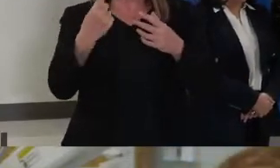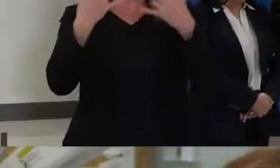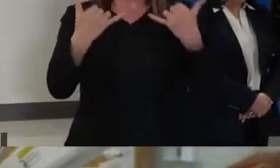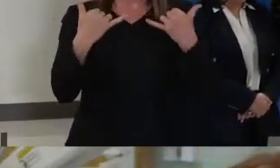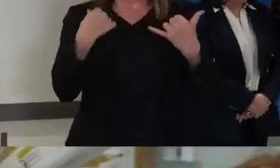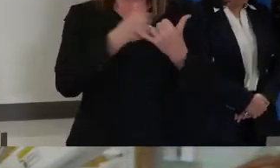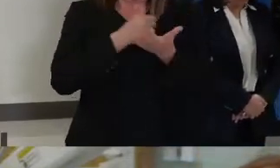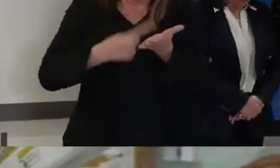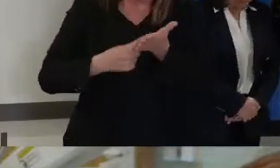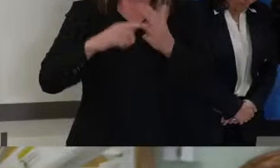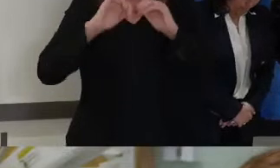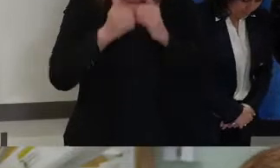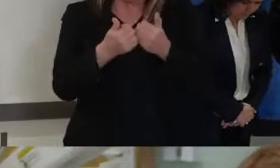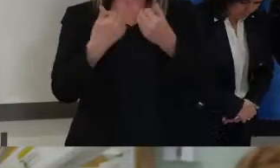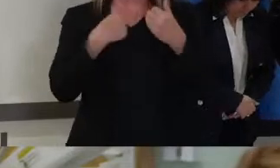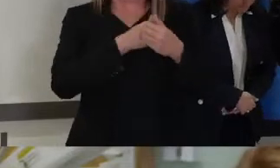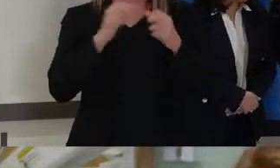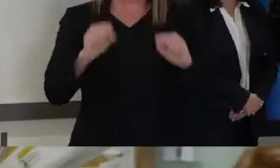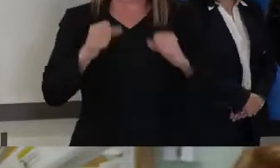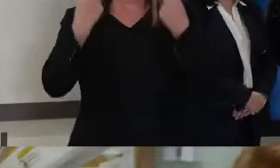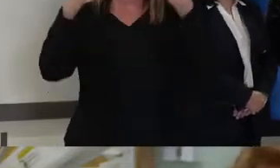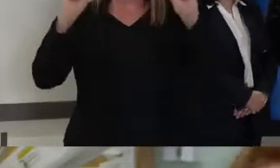how do we actually get it done and delivered.